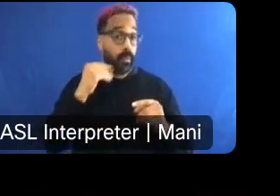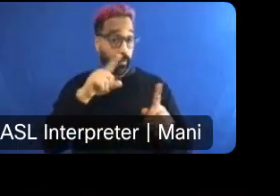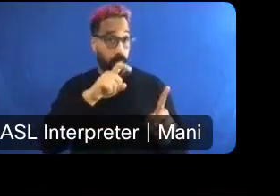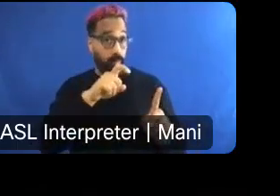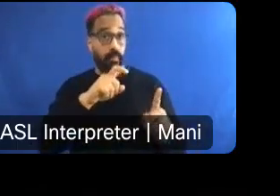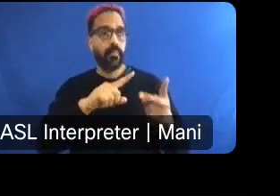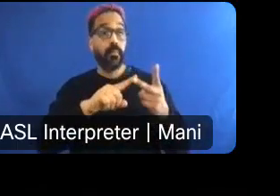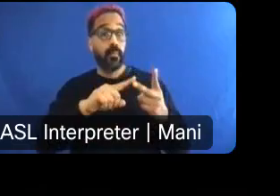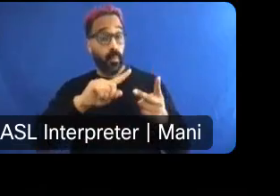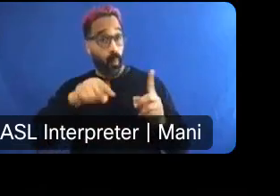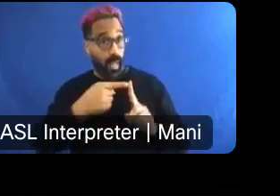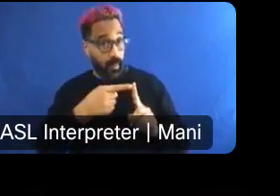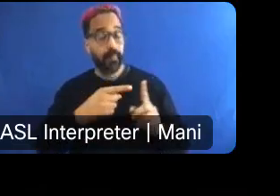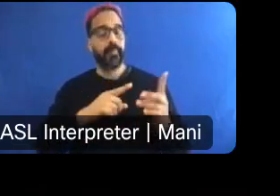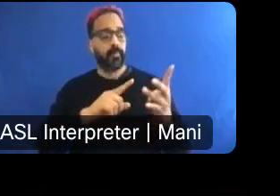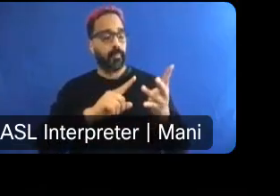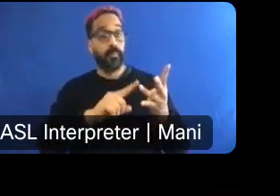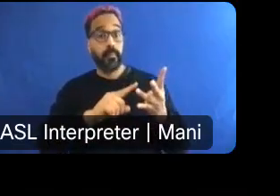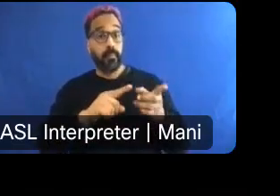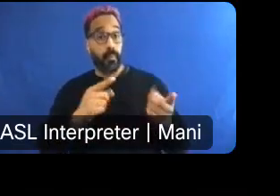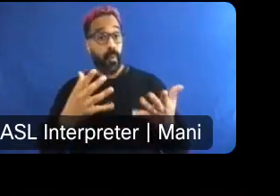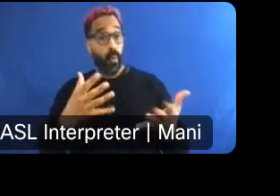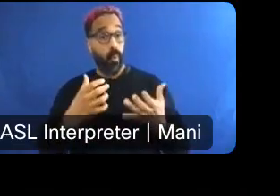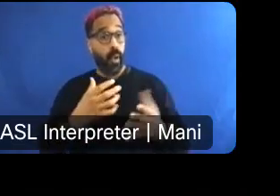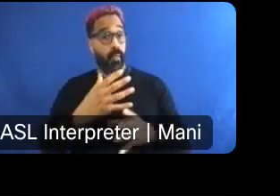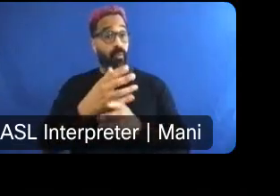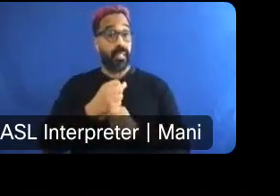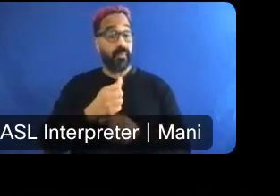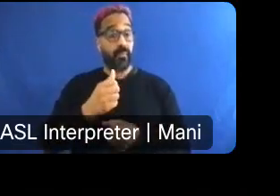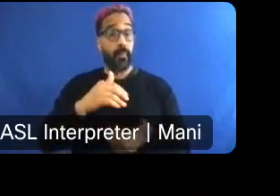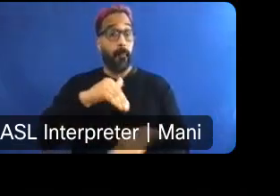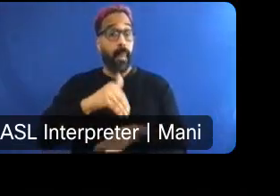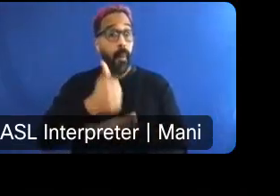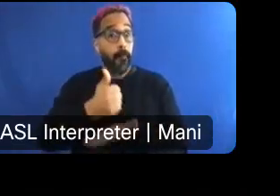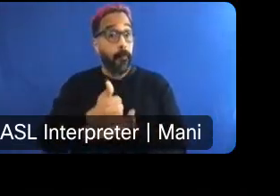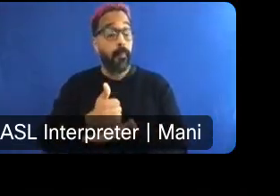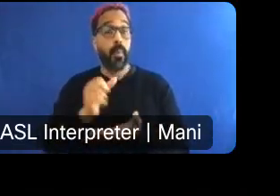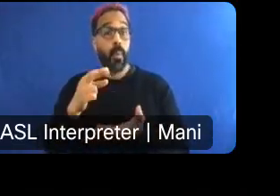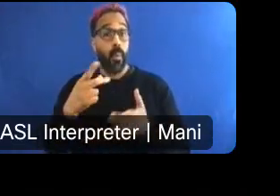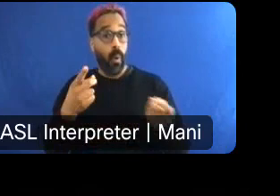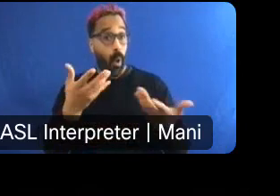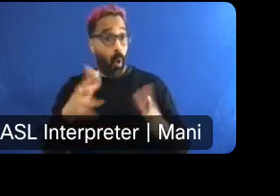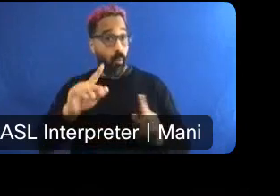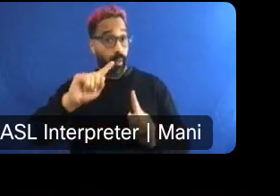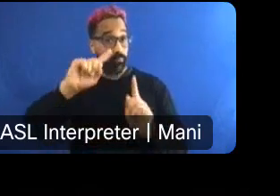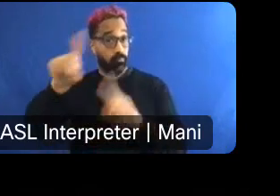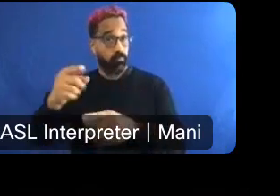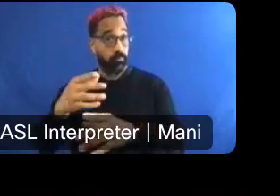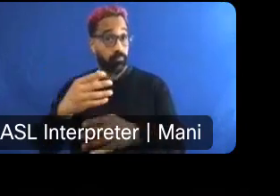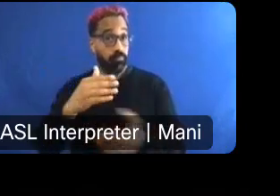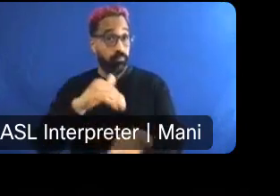harm? And did you want to receive medical attention? Or did you already receive medical